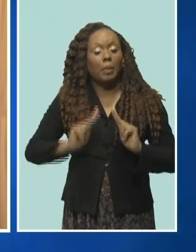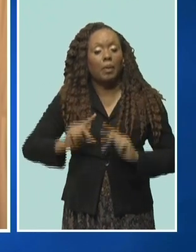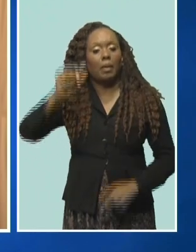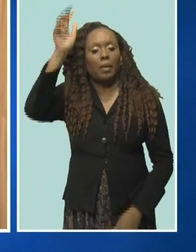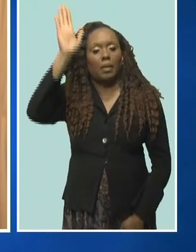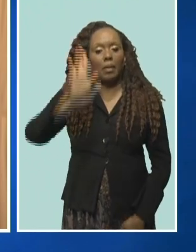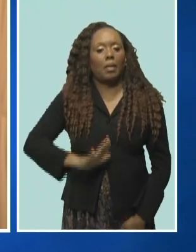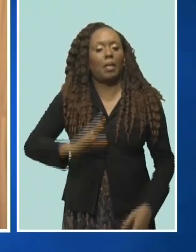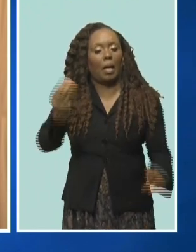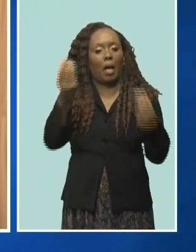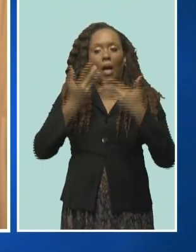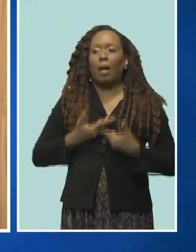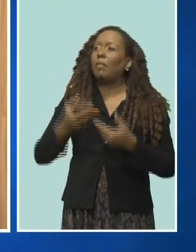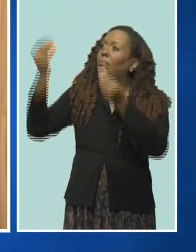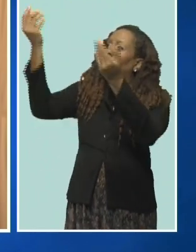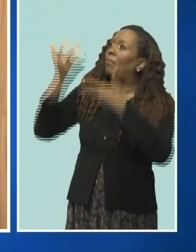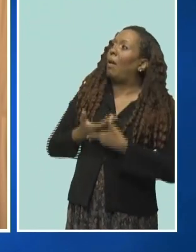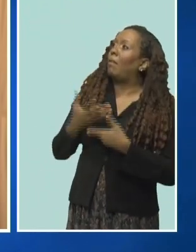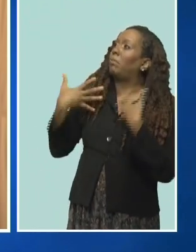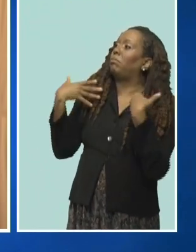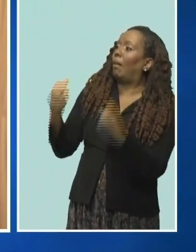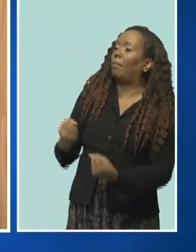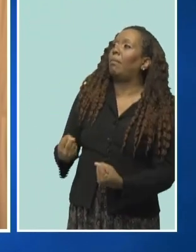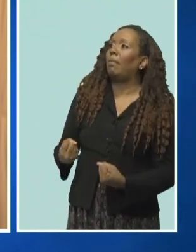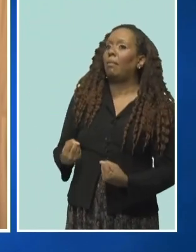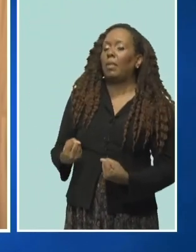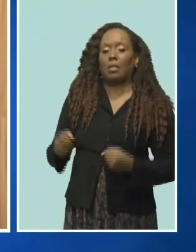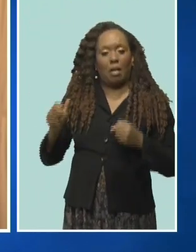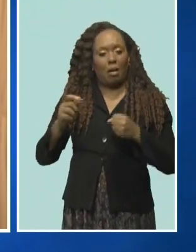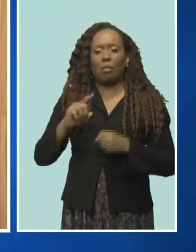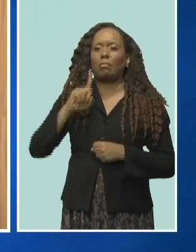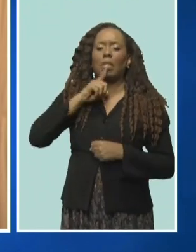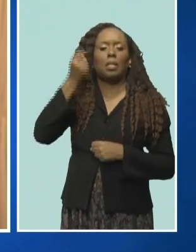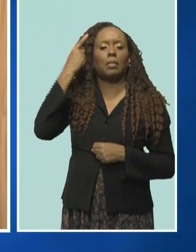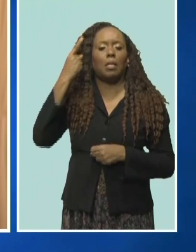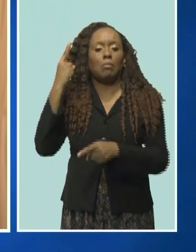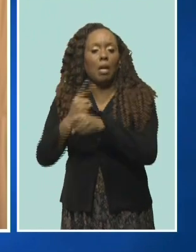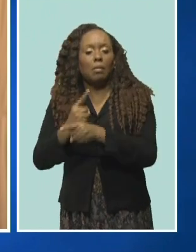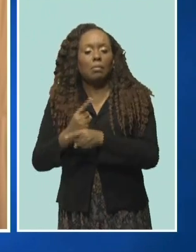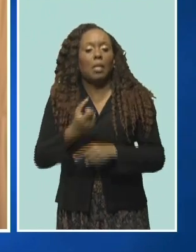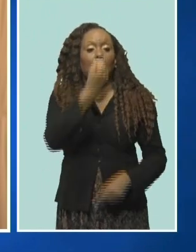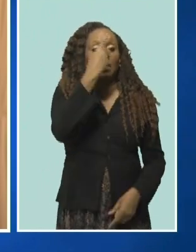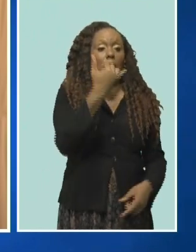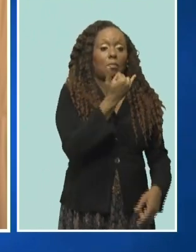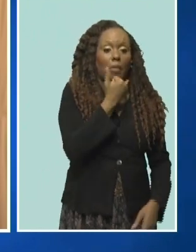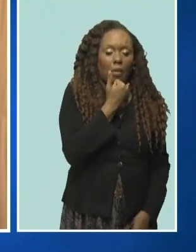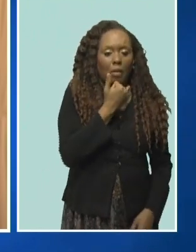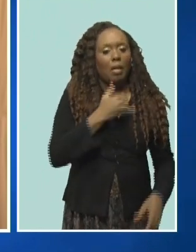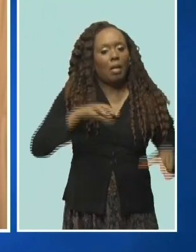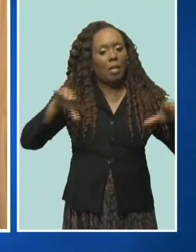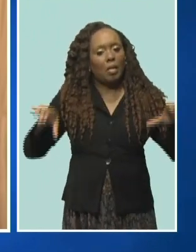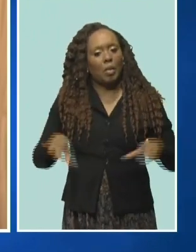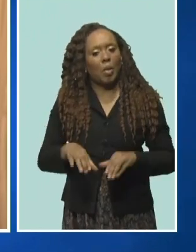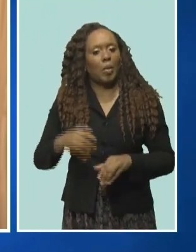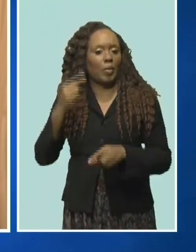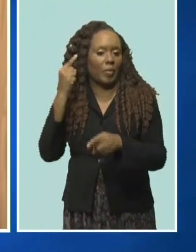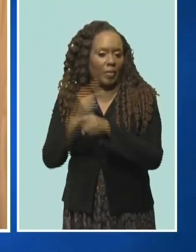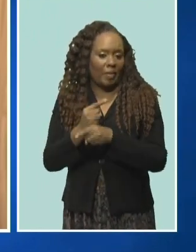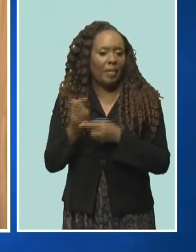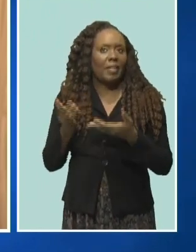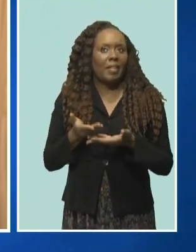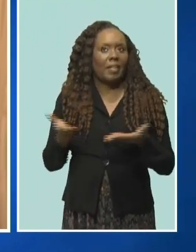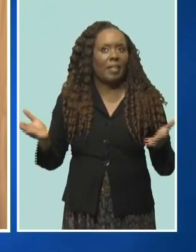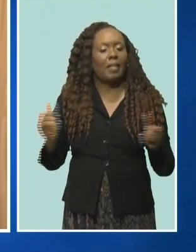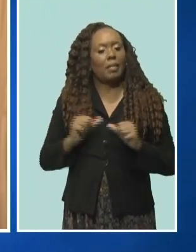may God give us the strength and the capacity to discern right from wrong and to do the things that we know we need to do